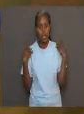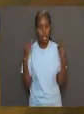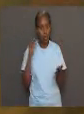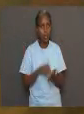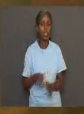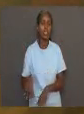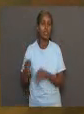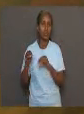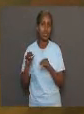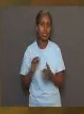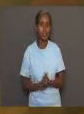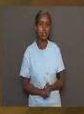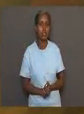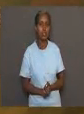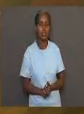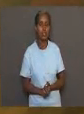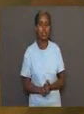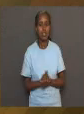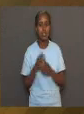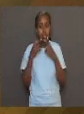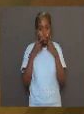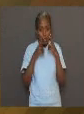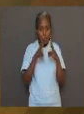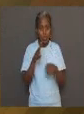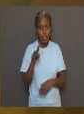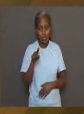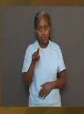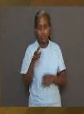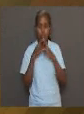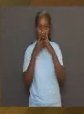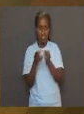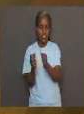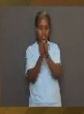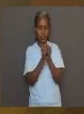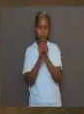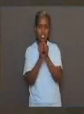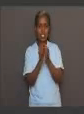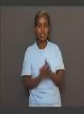Hello again, students. Let us look at your answers together.